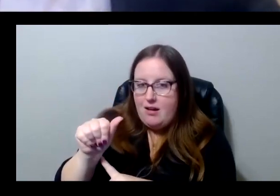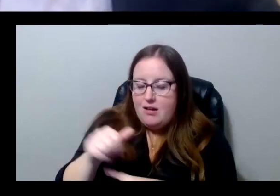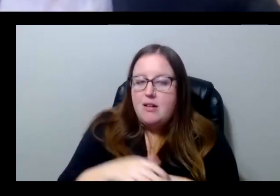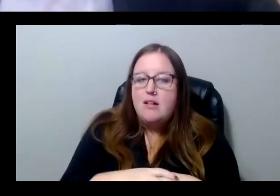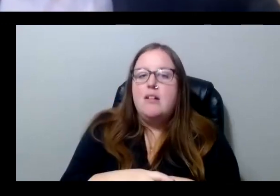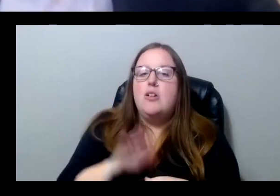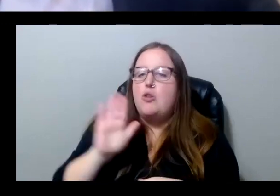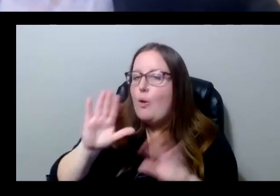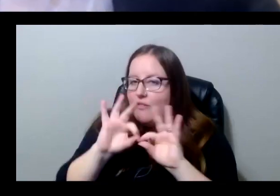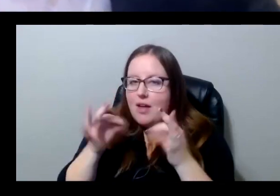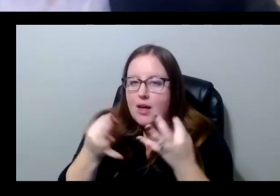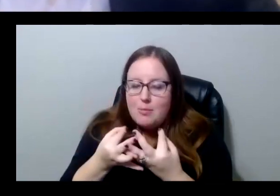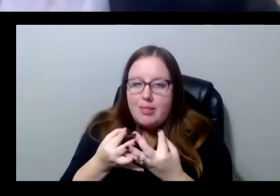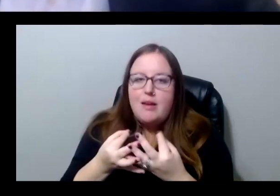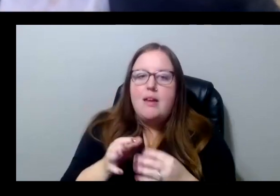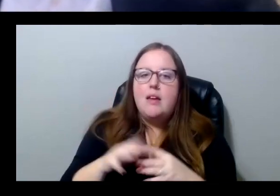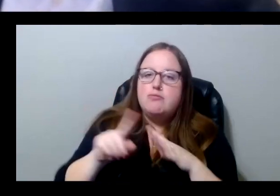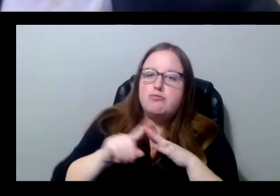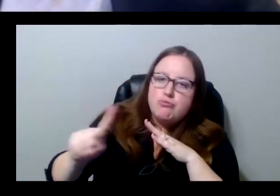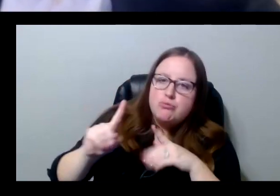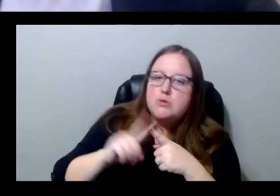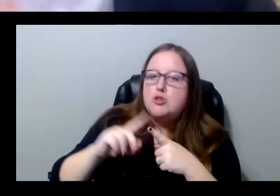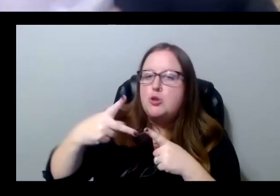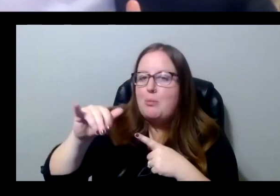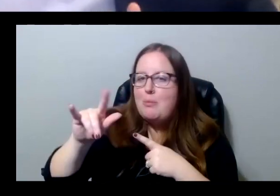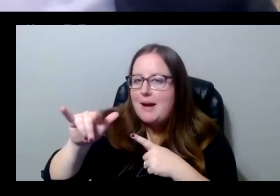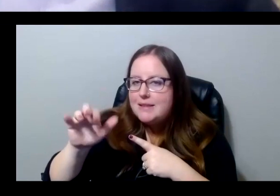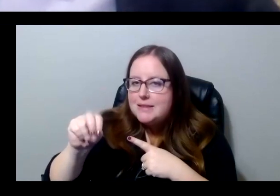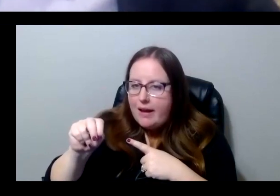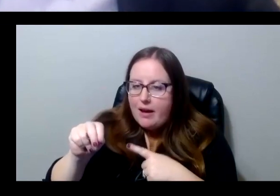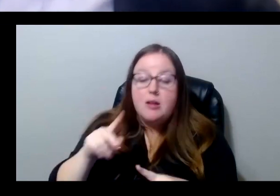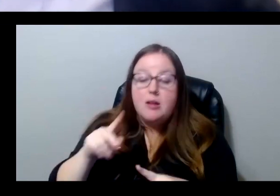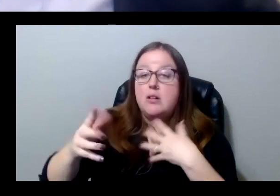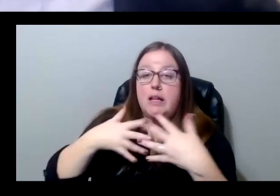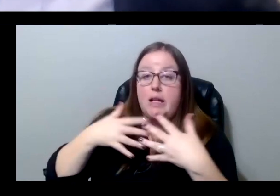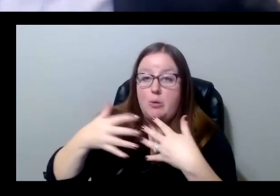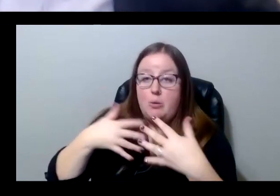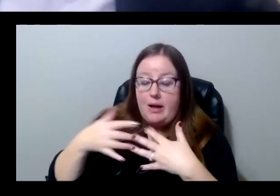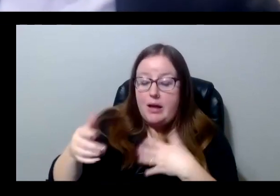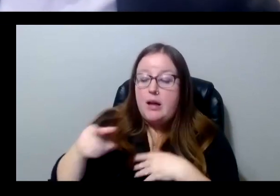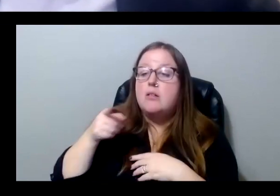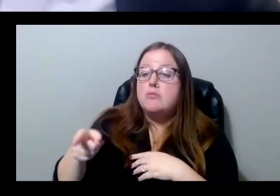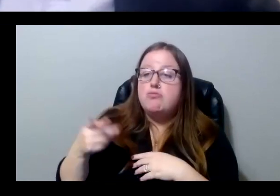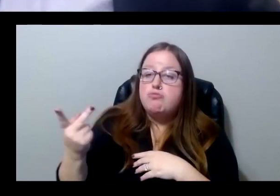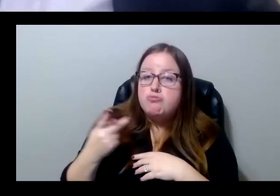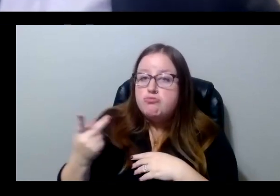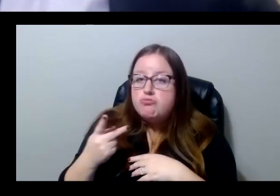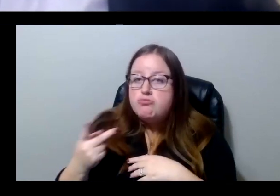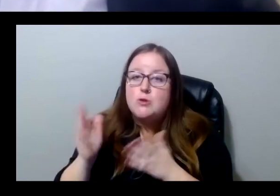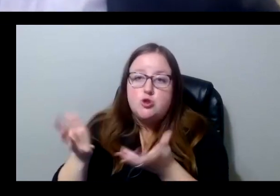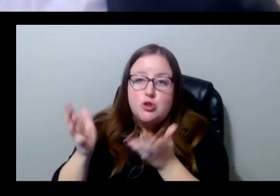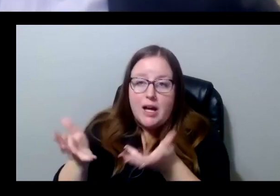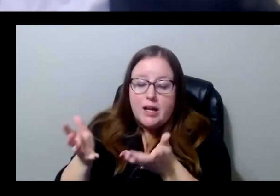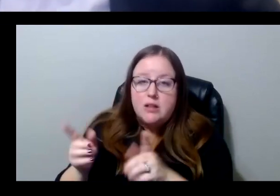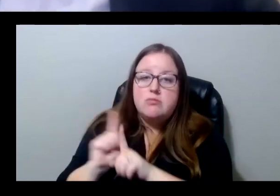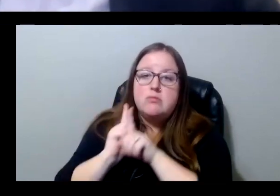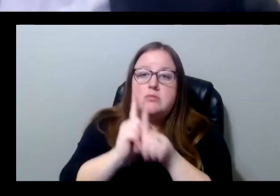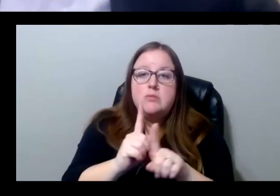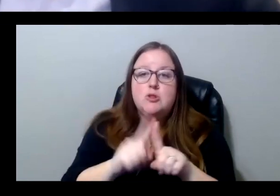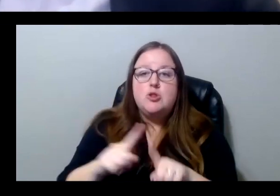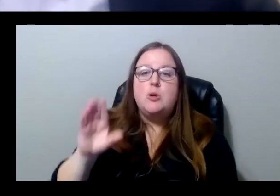the children's perspective, what must it have been like for any children or any